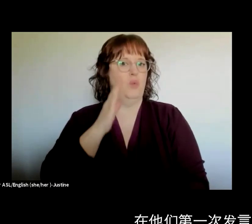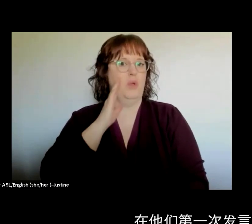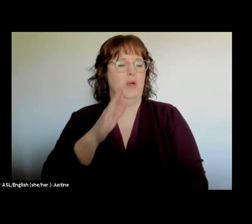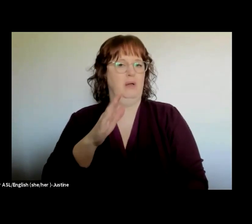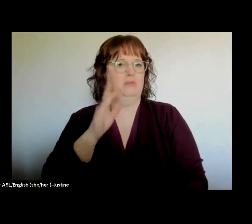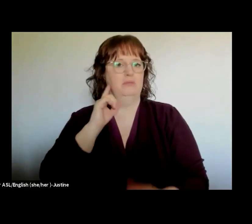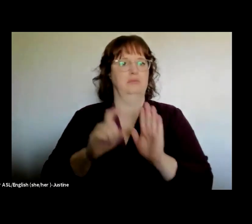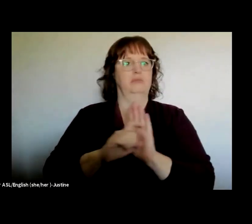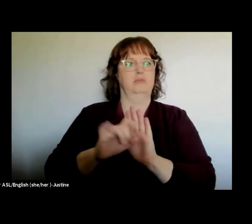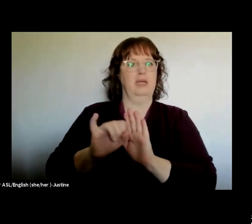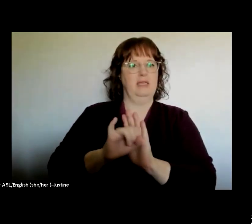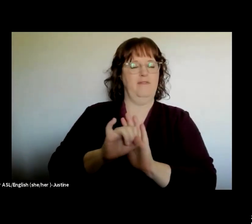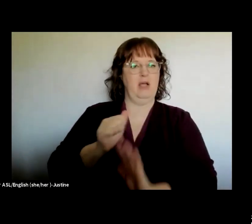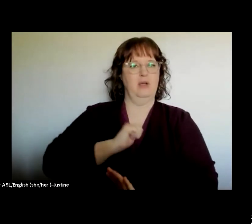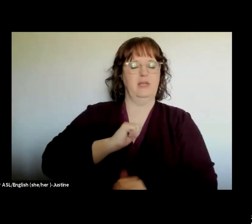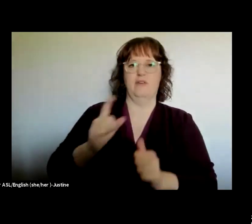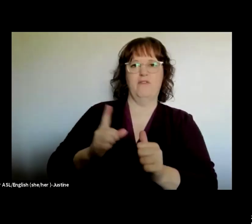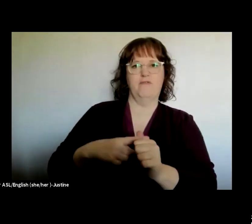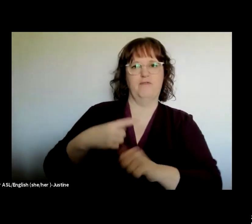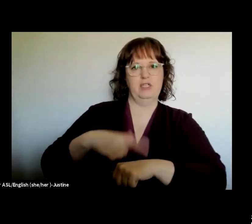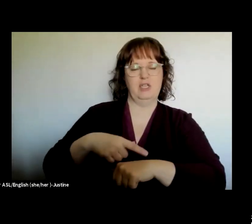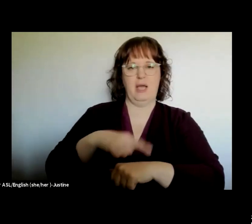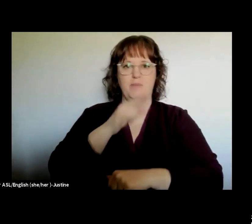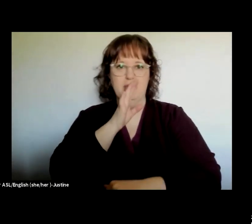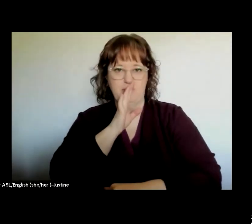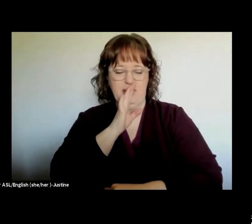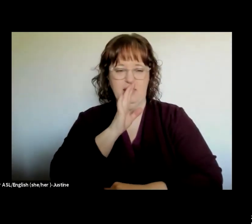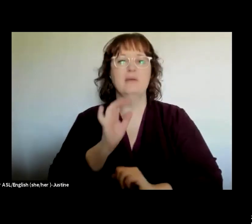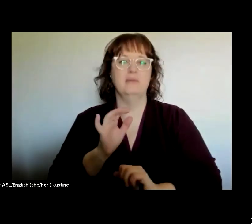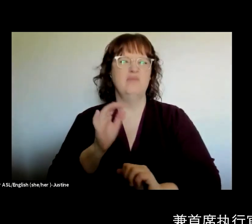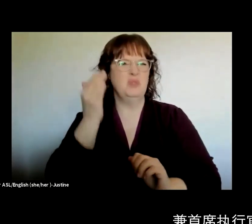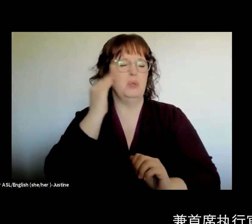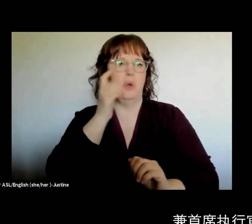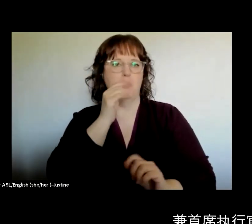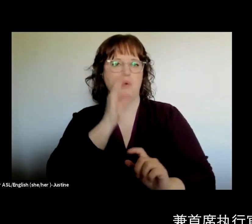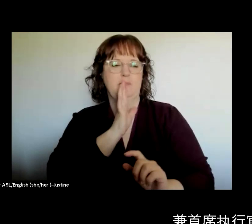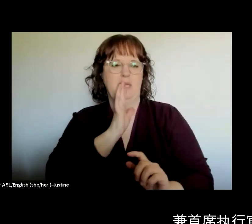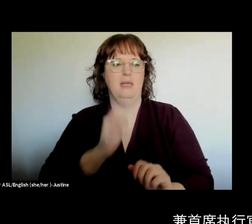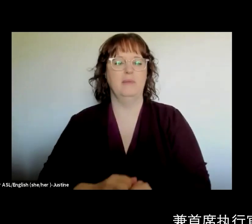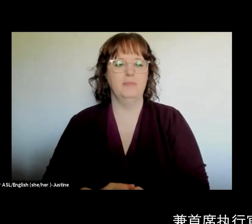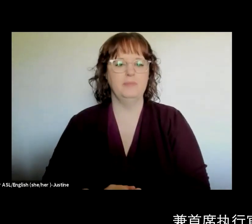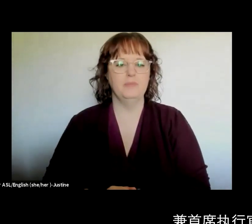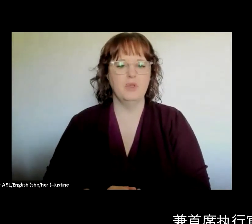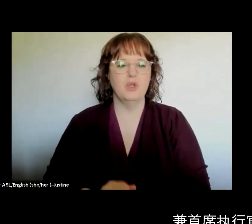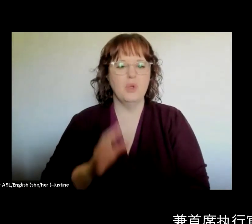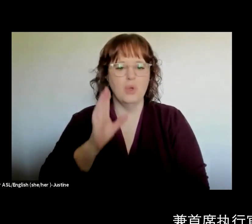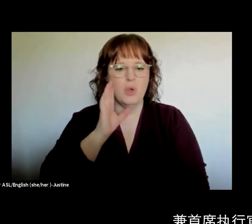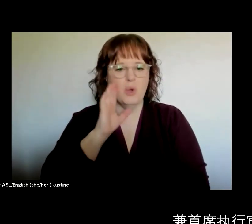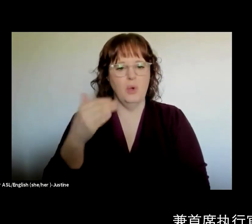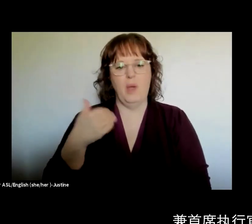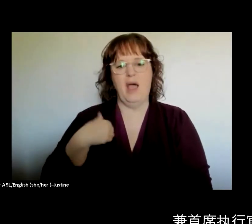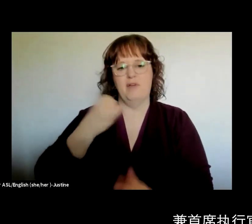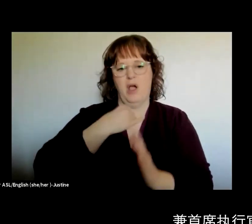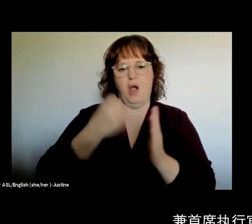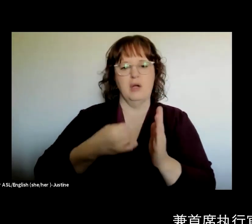program. In just a few moments, you'll be hearing from Michael Greer, Arts Fund's President and CEO, who will provide an overview of the Community